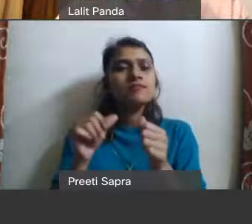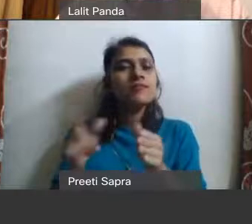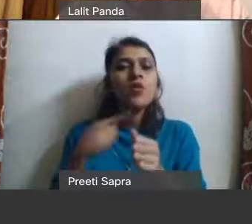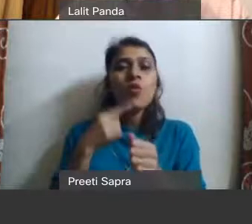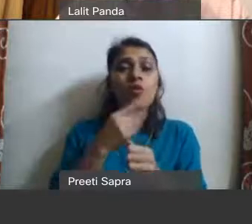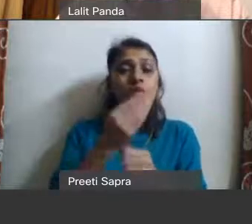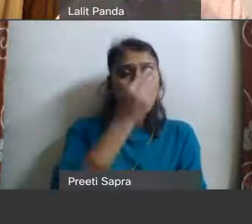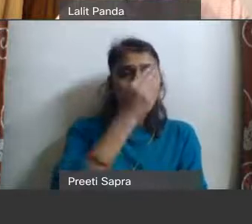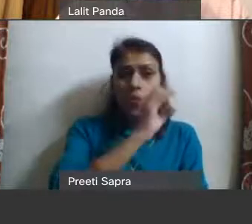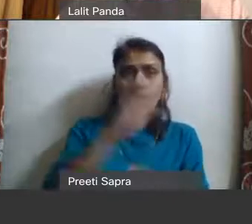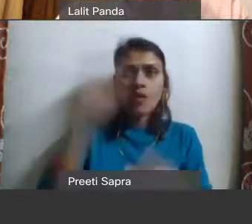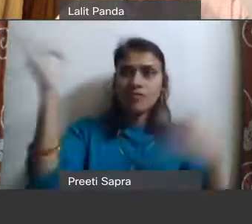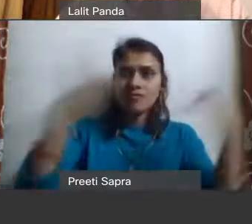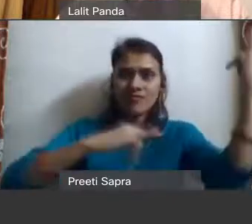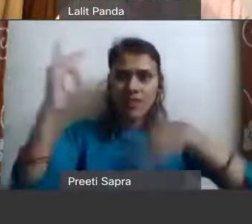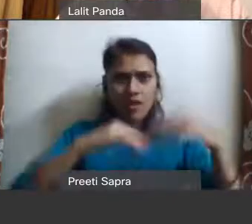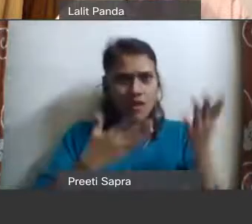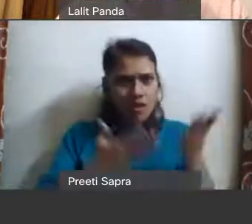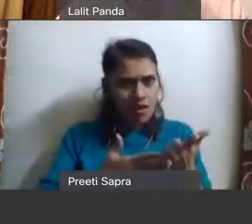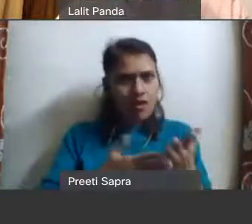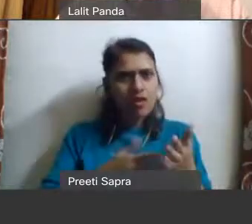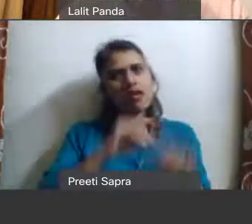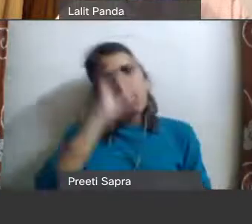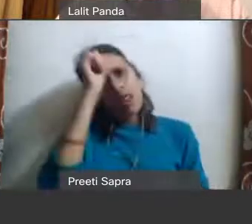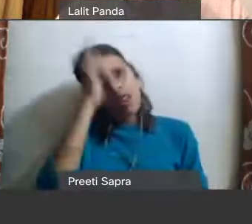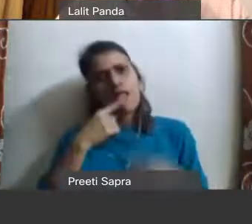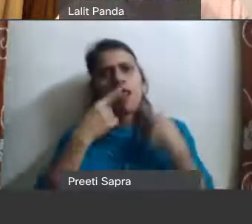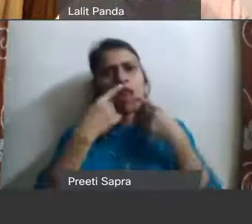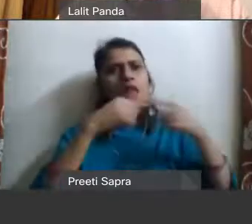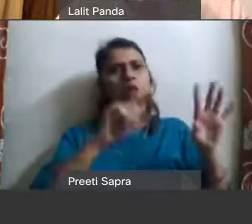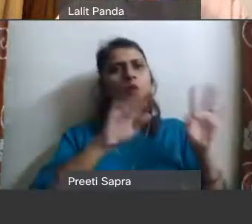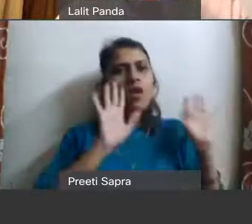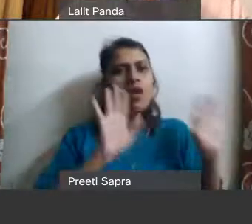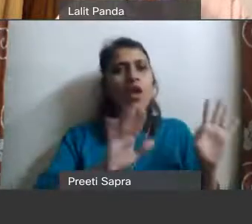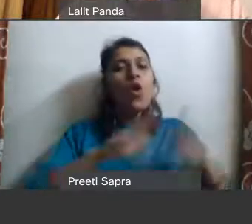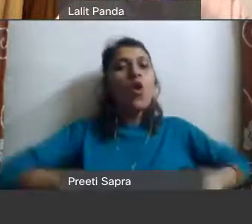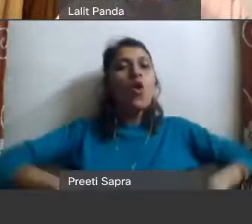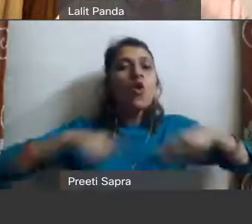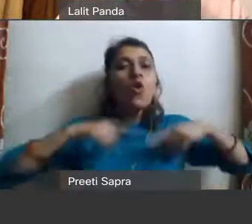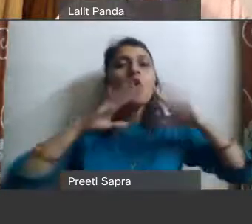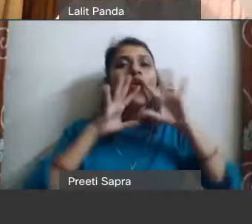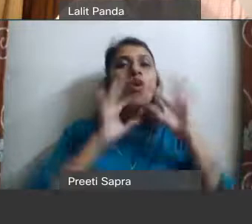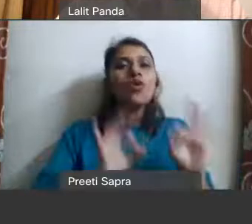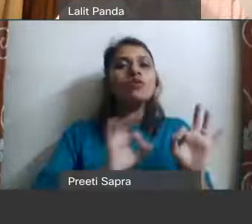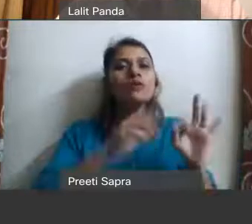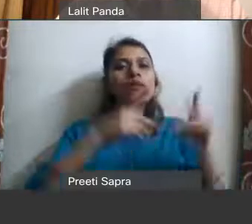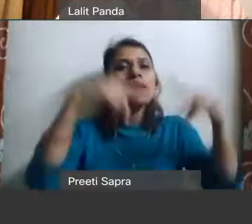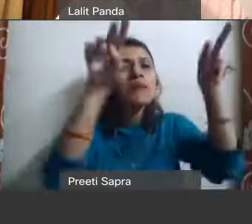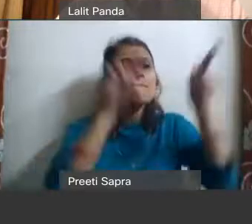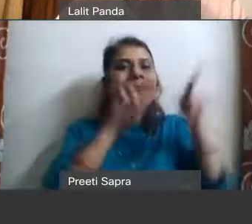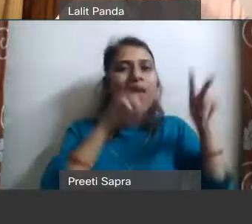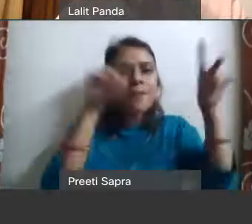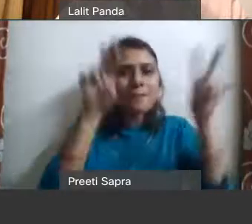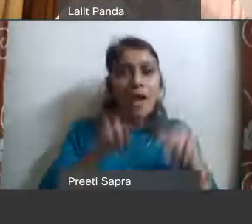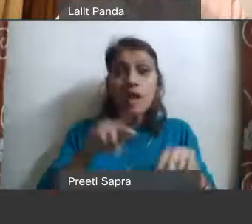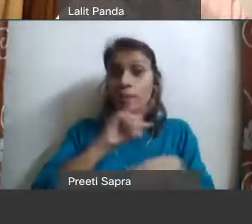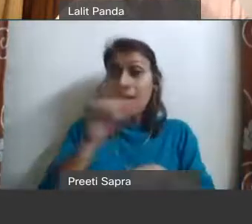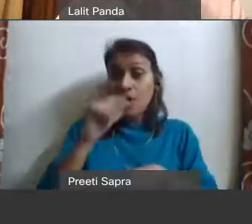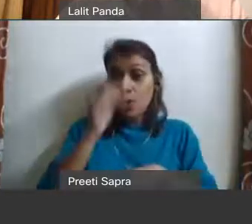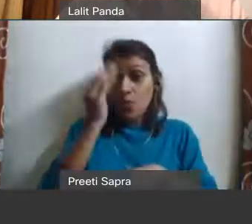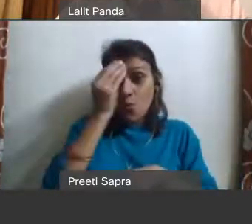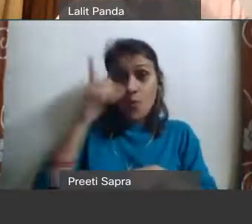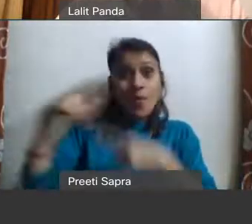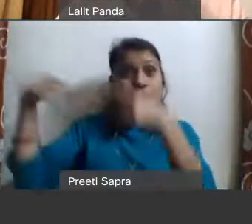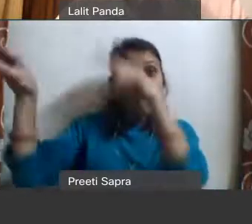if they're coming from outside, can be treated as Indian citizens. After all, India is their homeland. But if they are Muslims, then India is not their